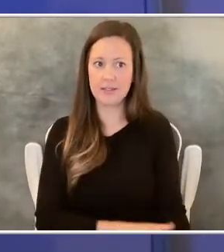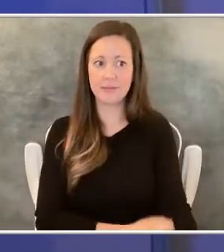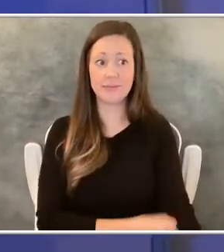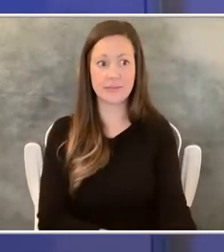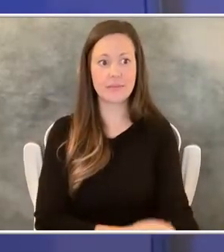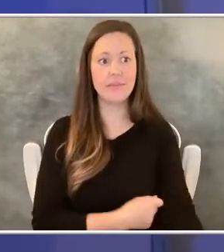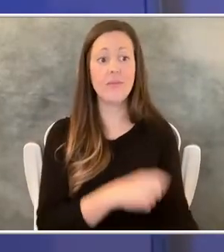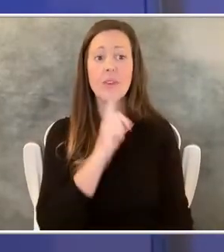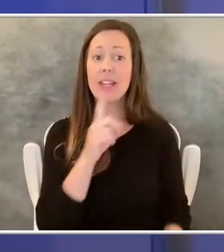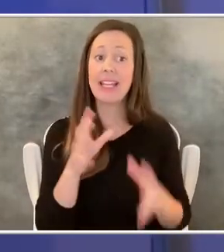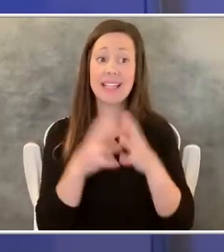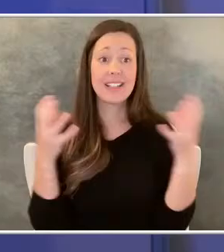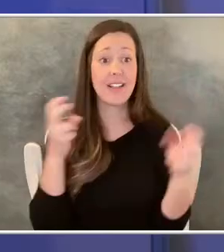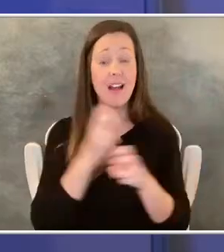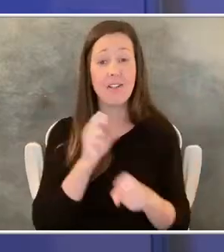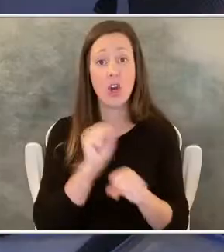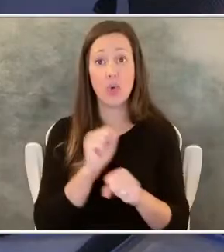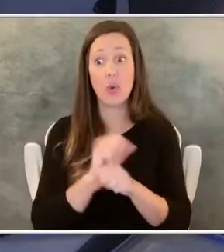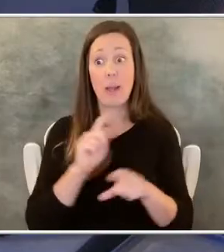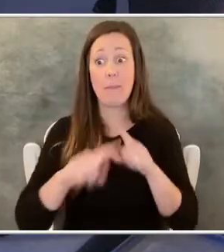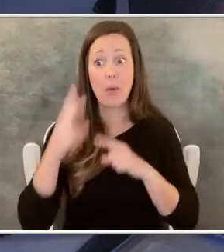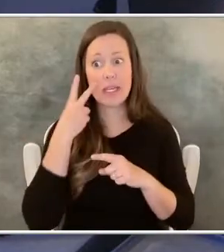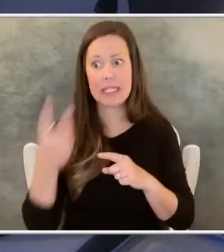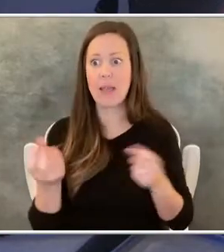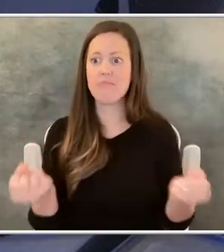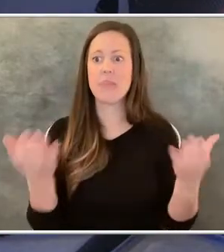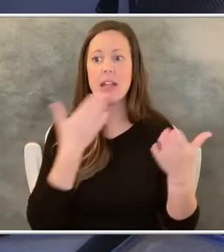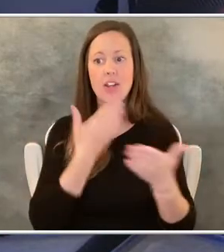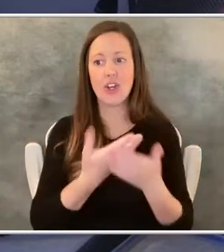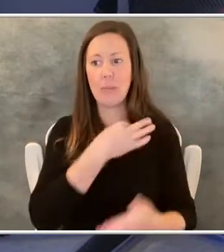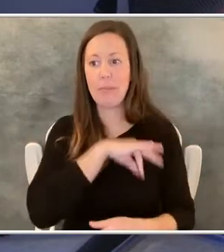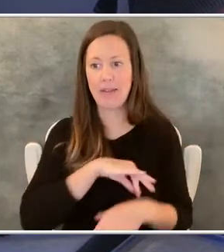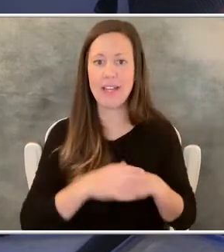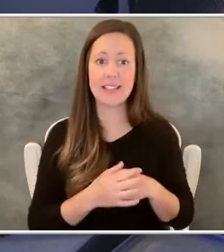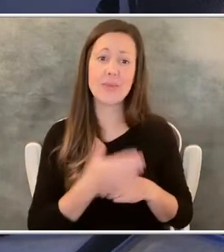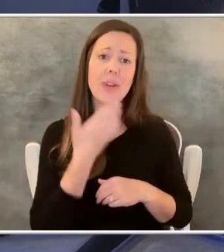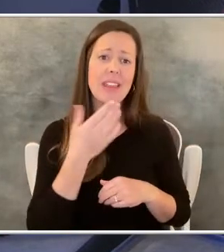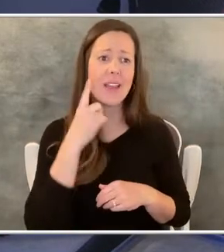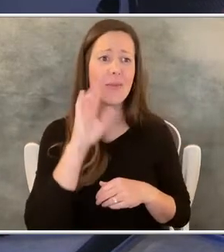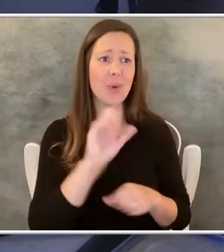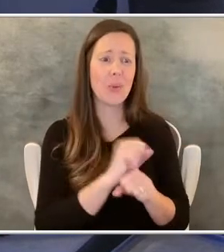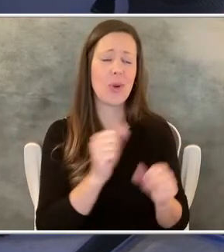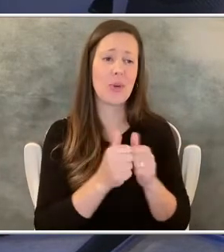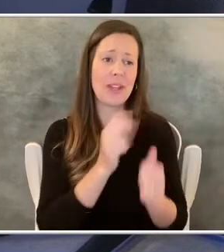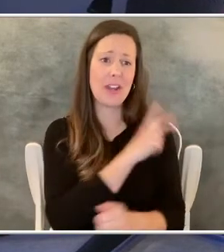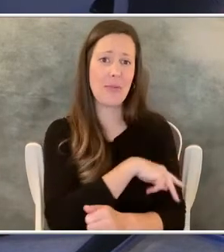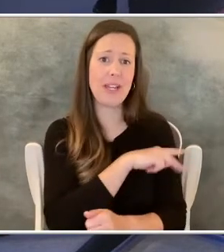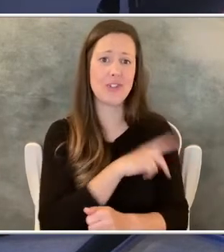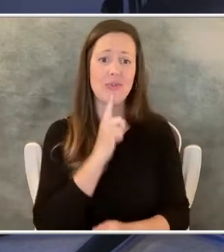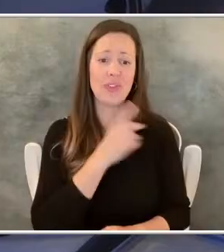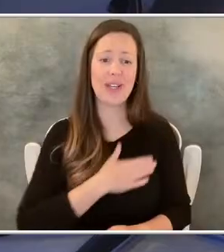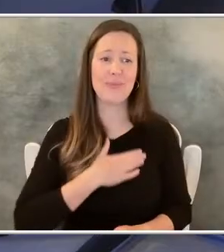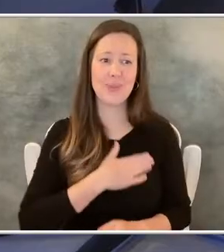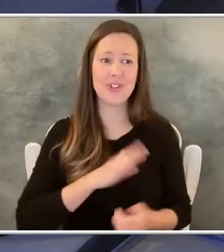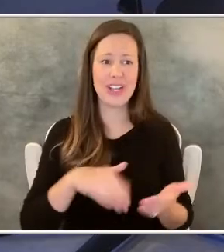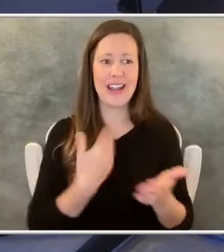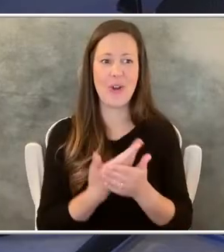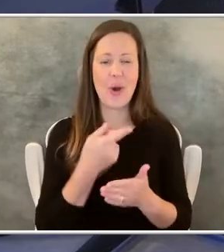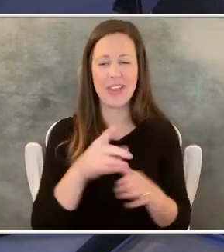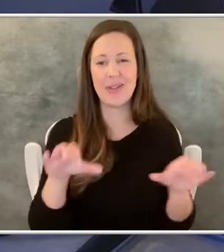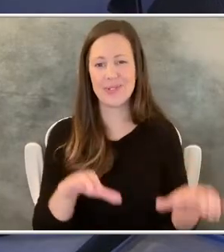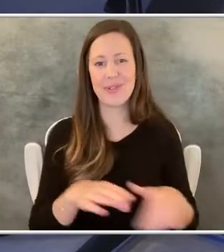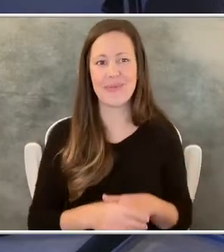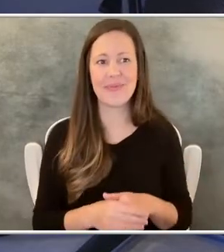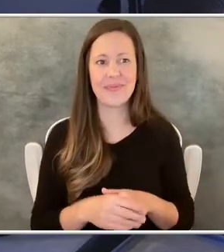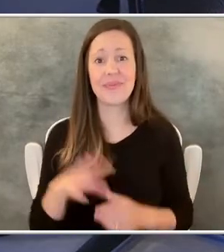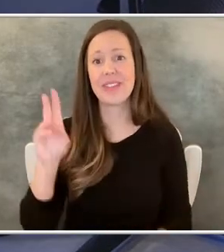but we see a lot of good benefits from it. Well, thanks for your work with our patients. We appreciate all that you do. Kati, what's